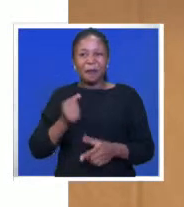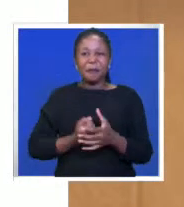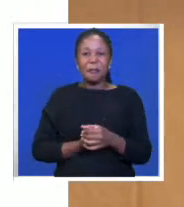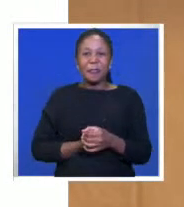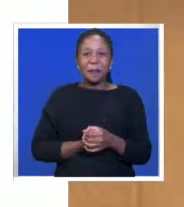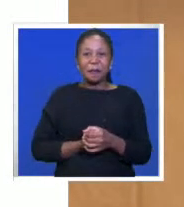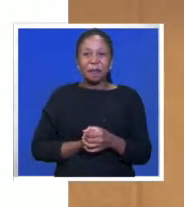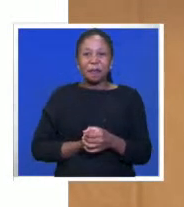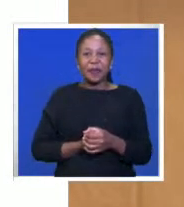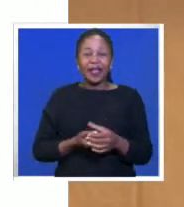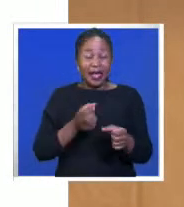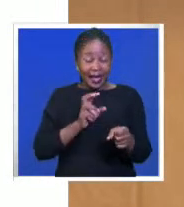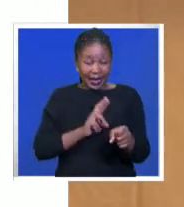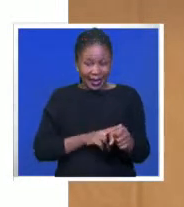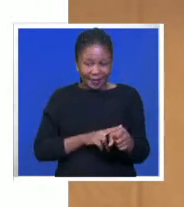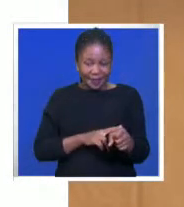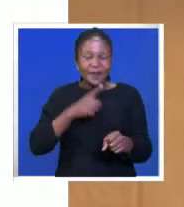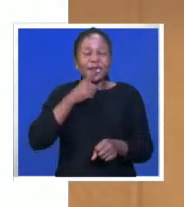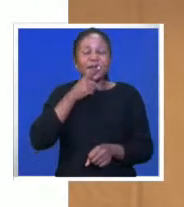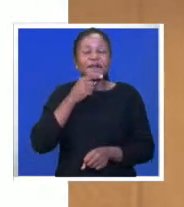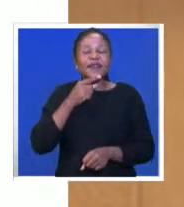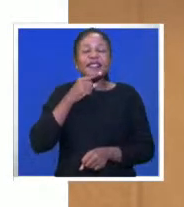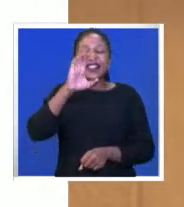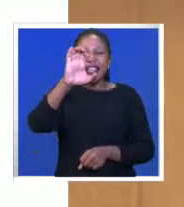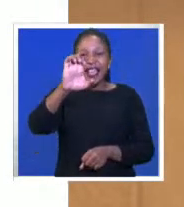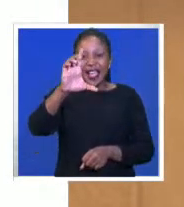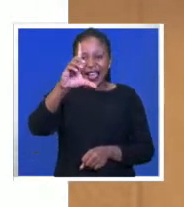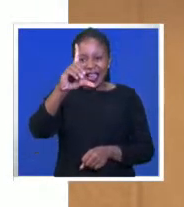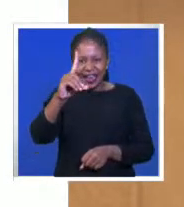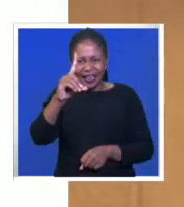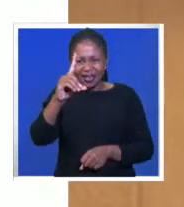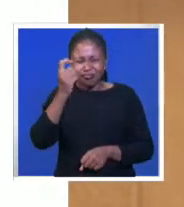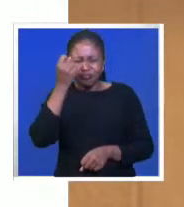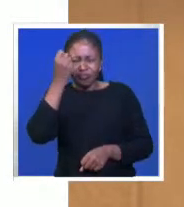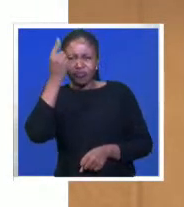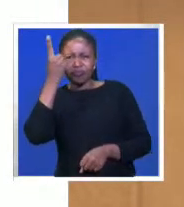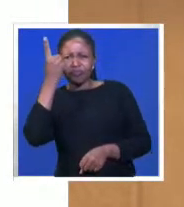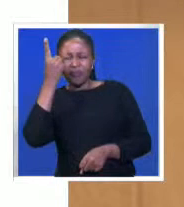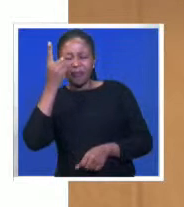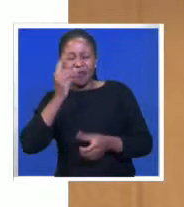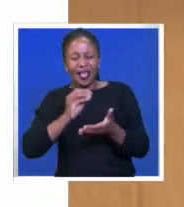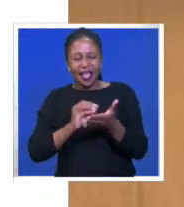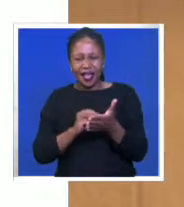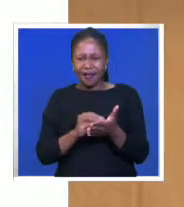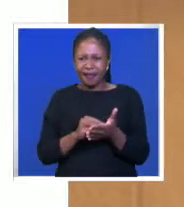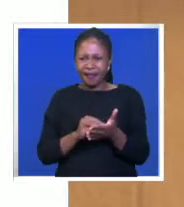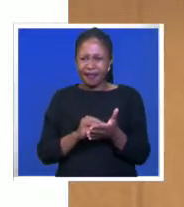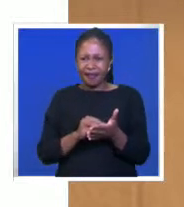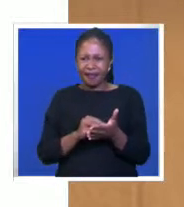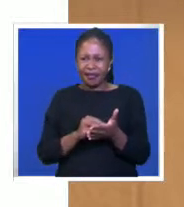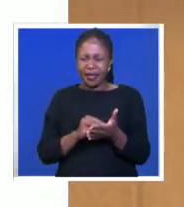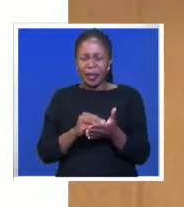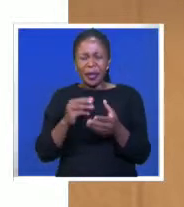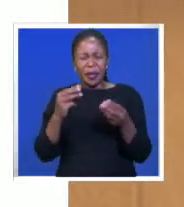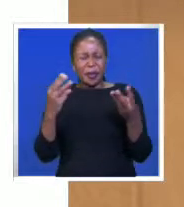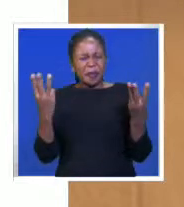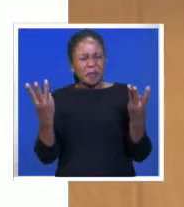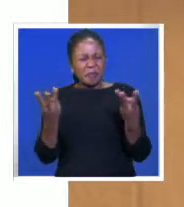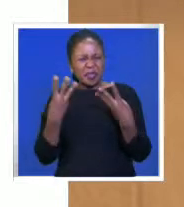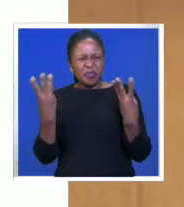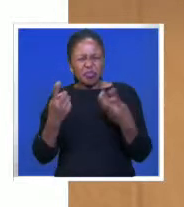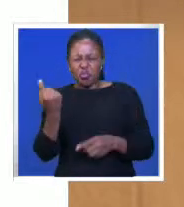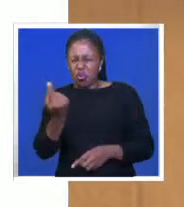him, Edmund. Since none but the dead passed freely from